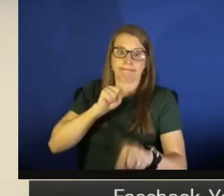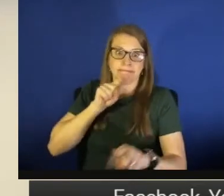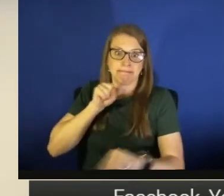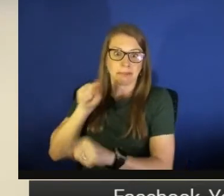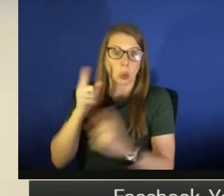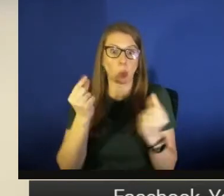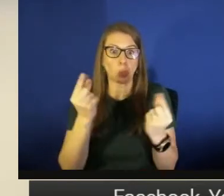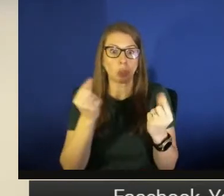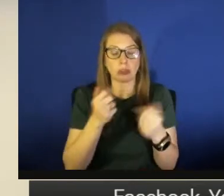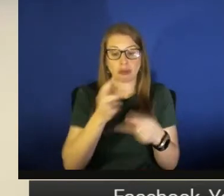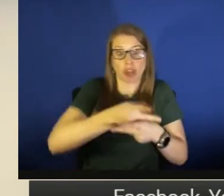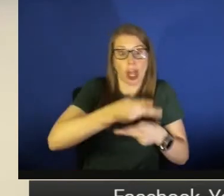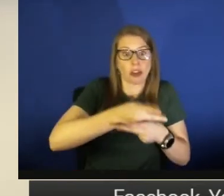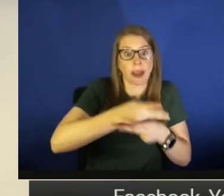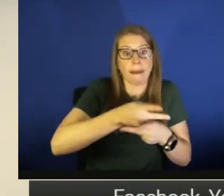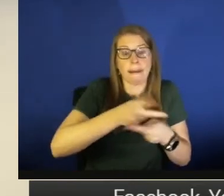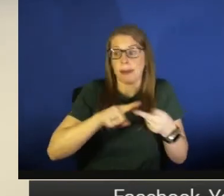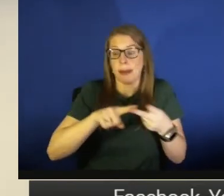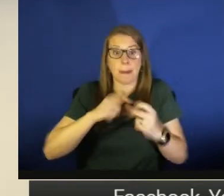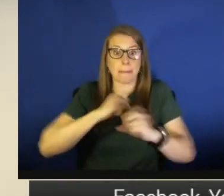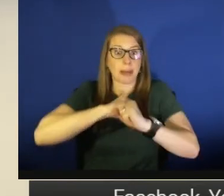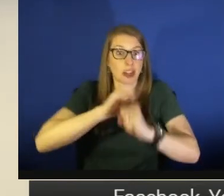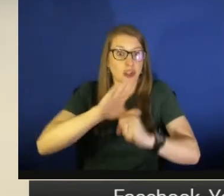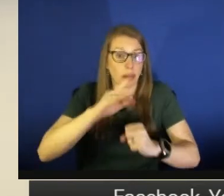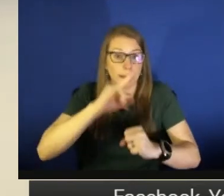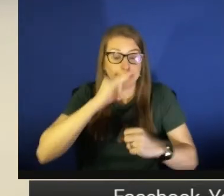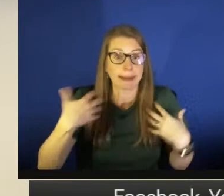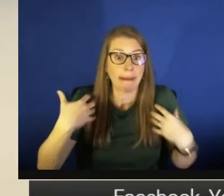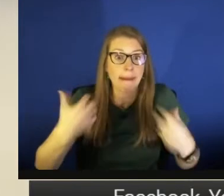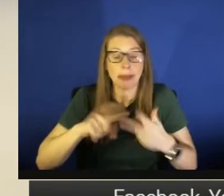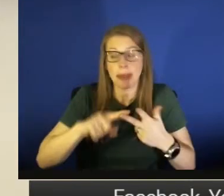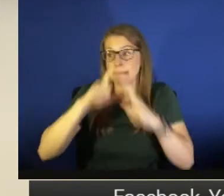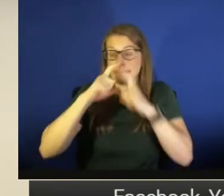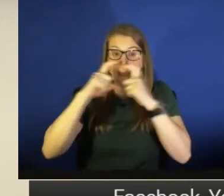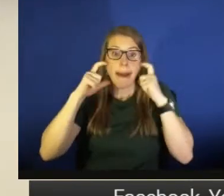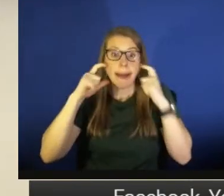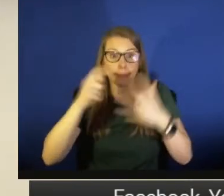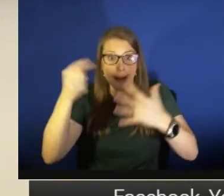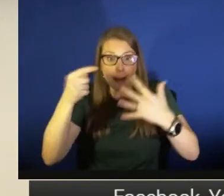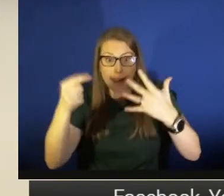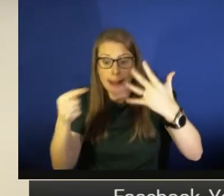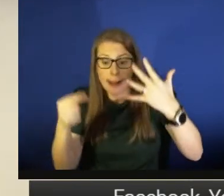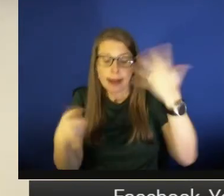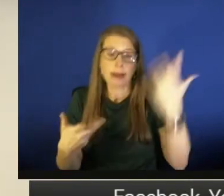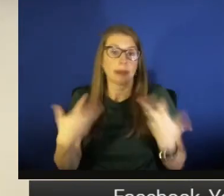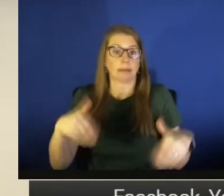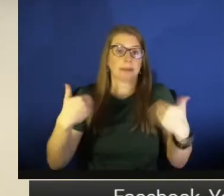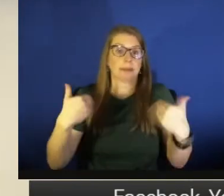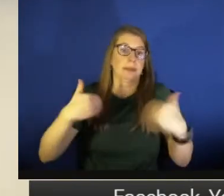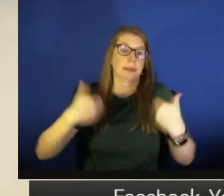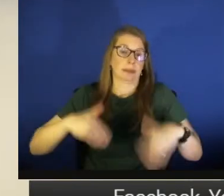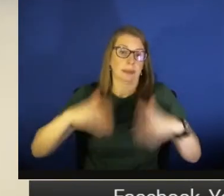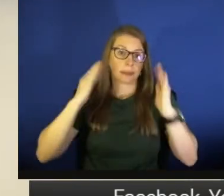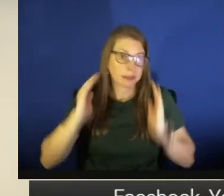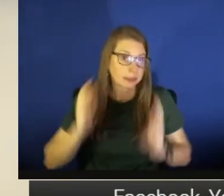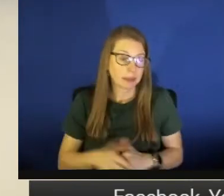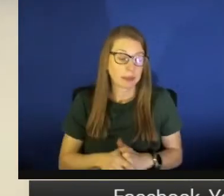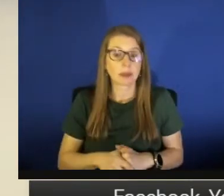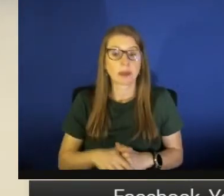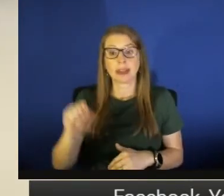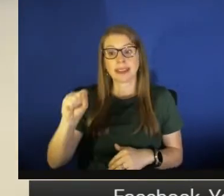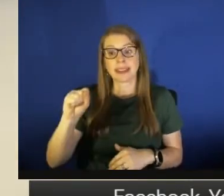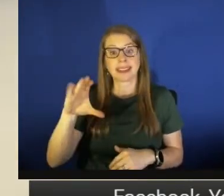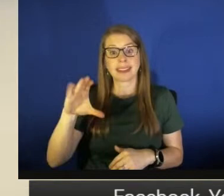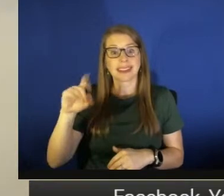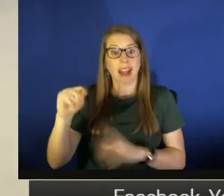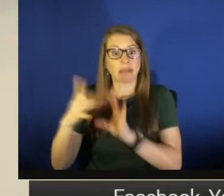do, childcare and protecting their kids' health and masks. I mean, it's just been really intense. And to echo what Scott said, I think it has